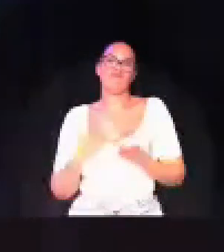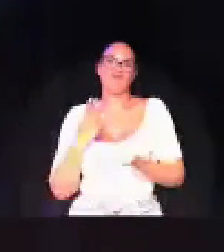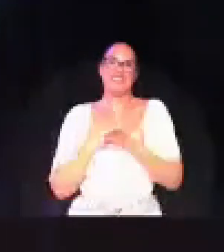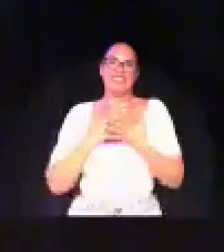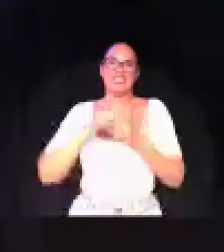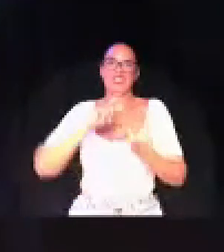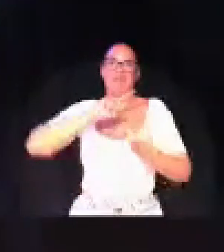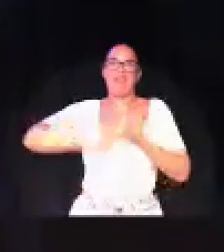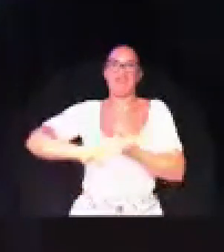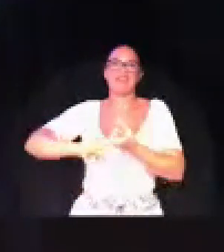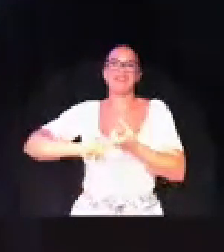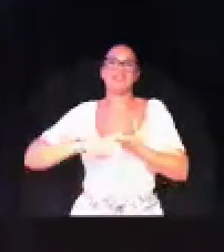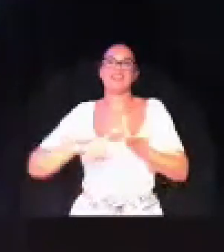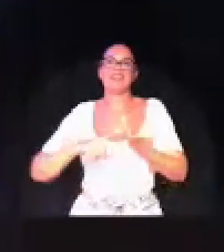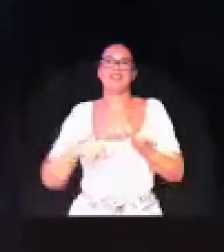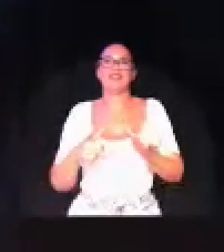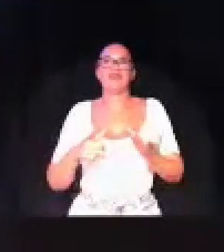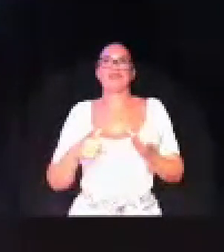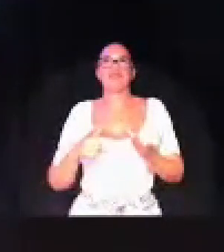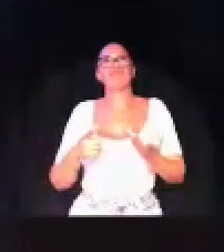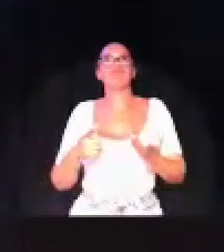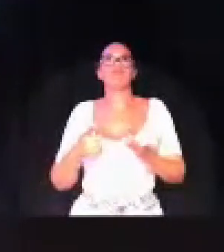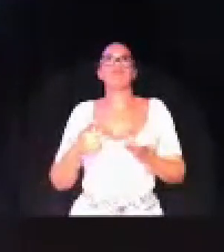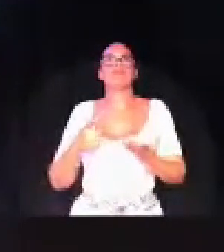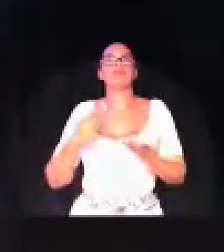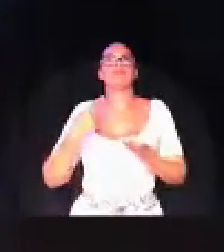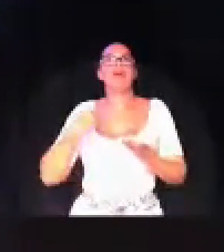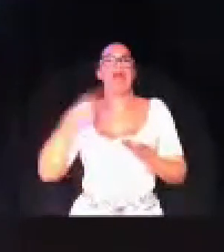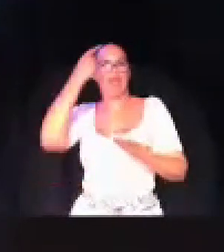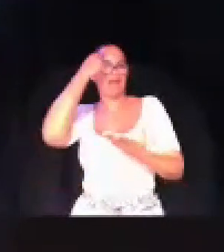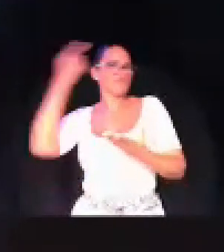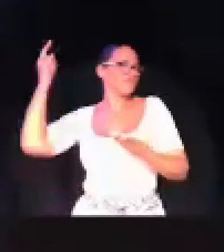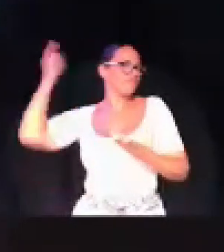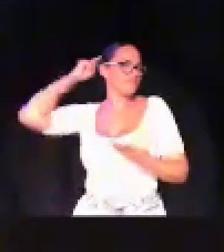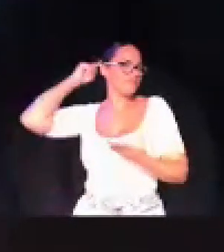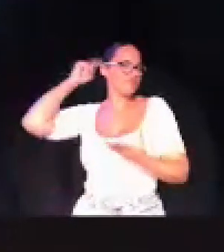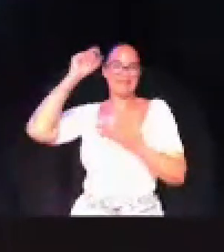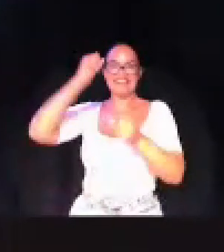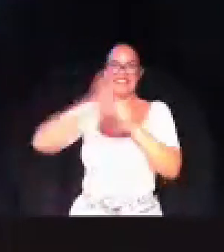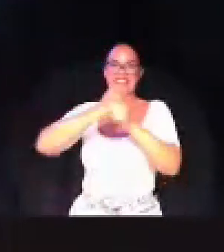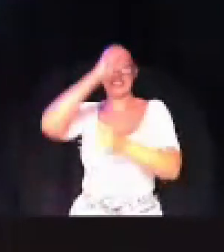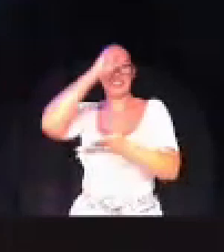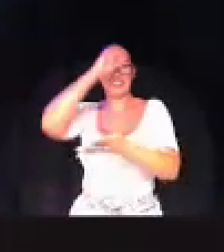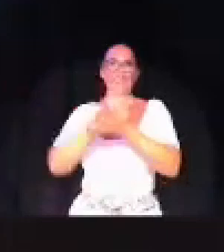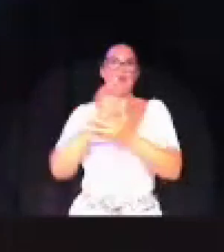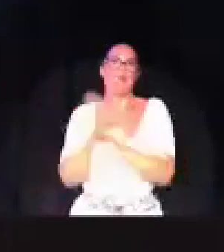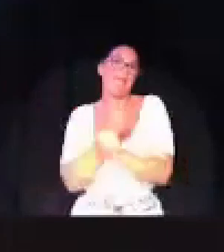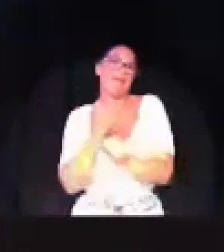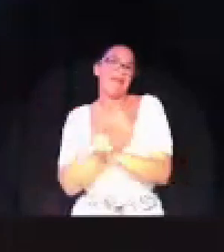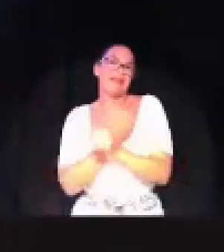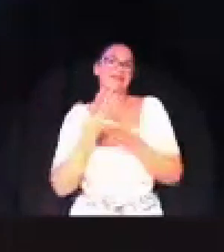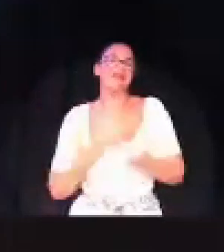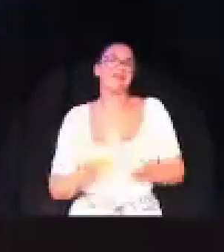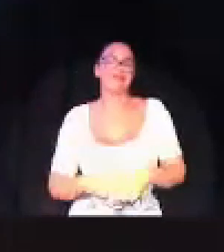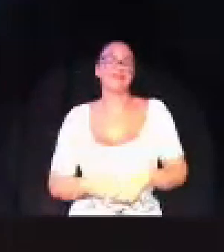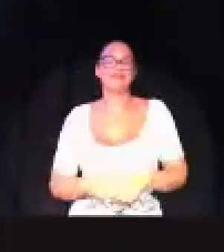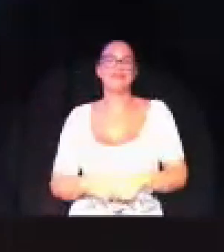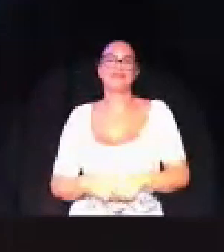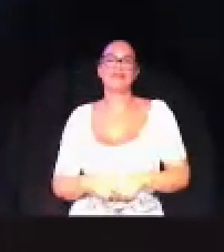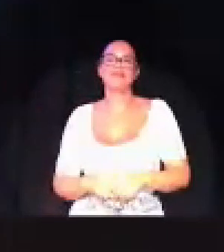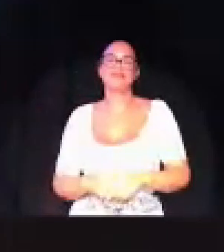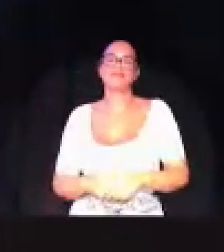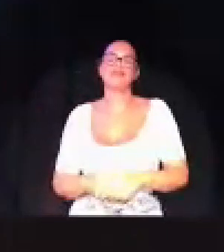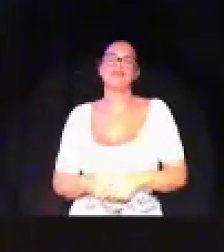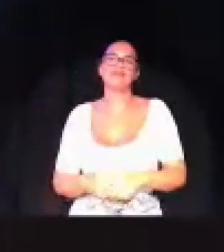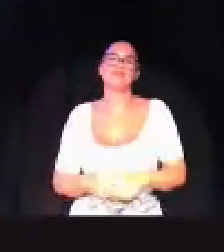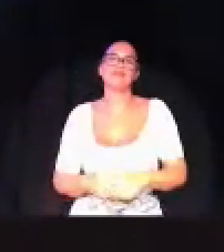guess that's kind of like the conscious decision-making thing that you have over it, and then so much of it is kind of like